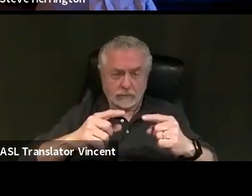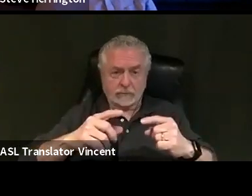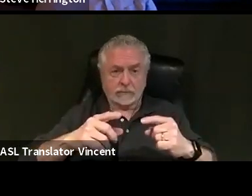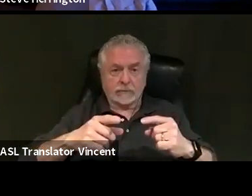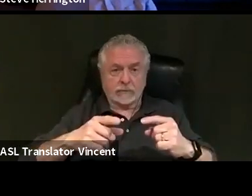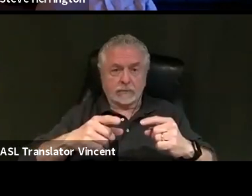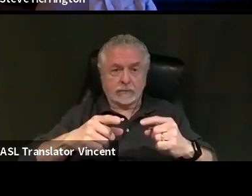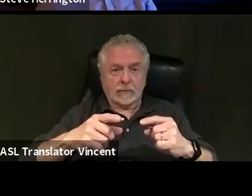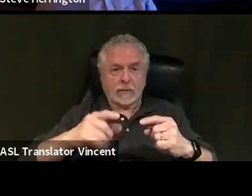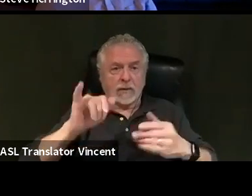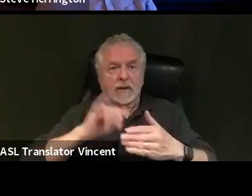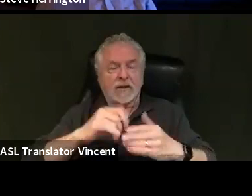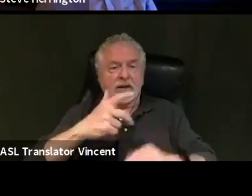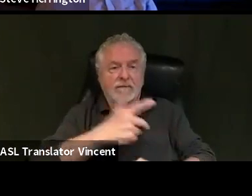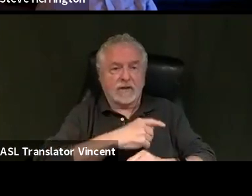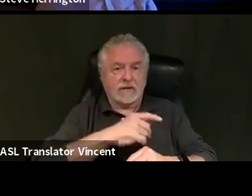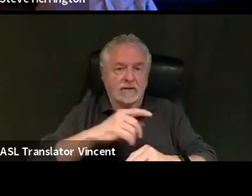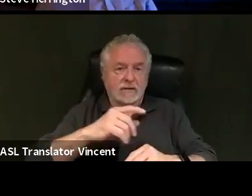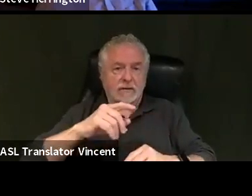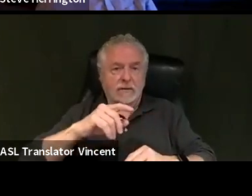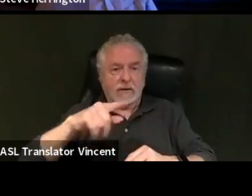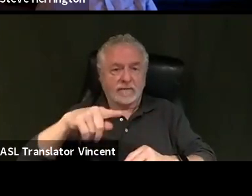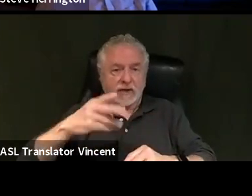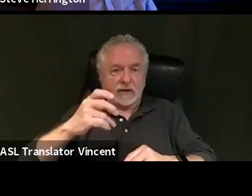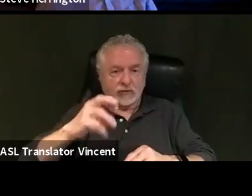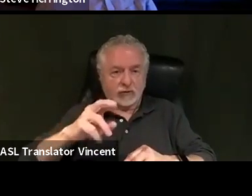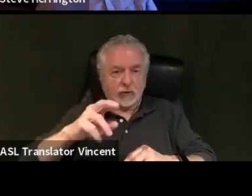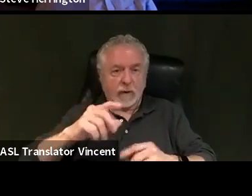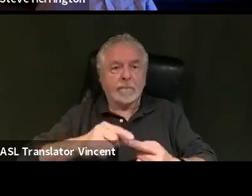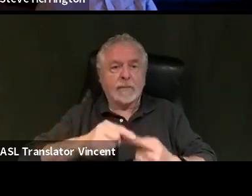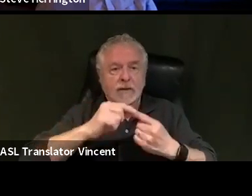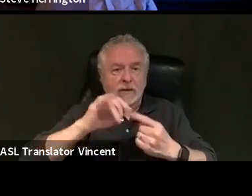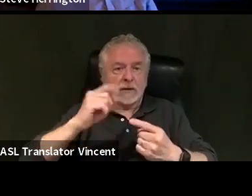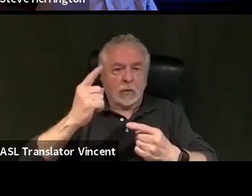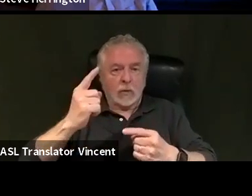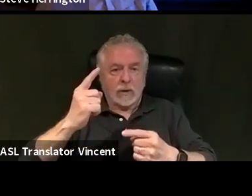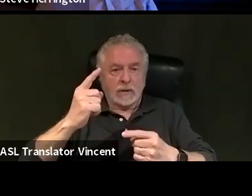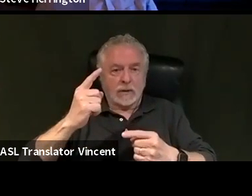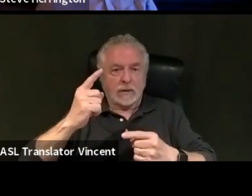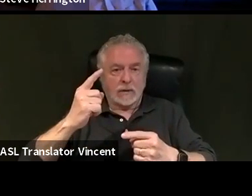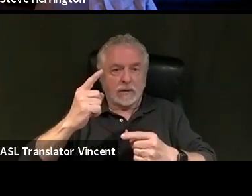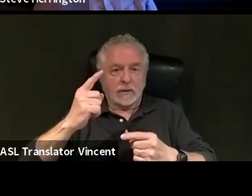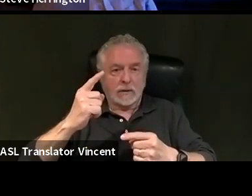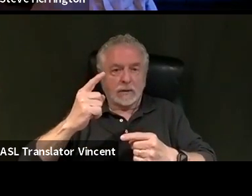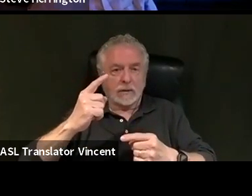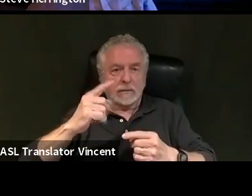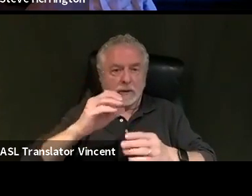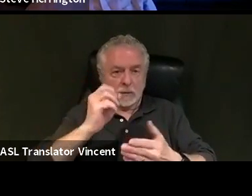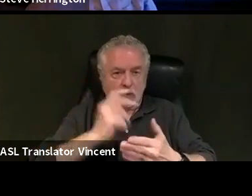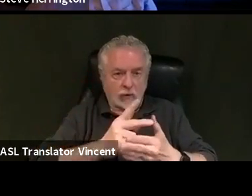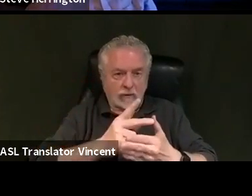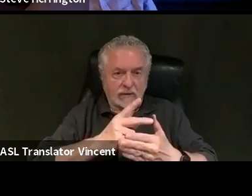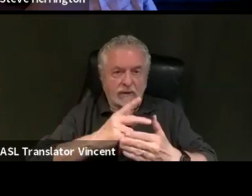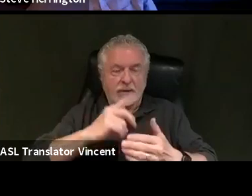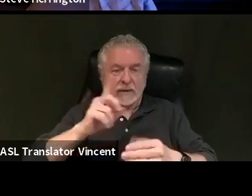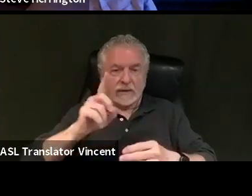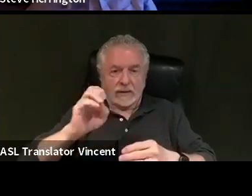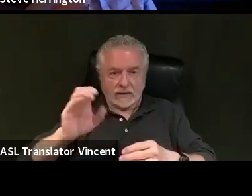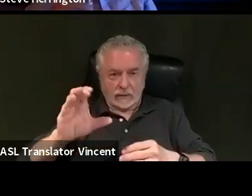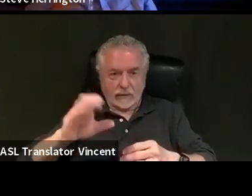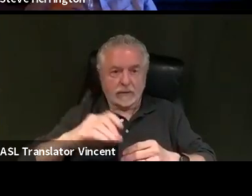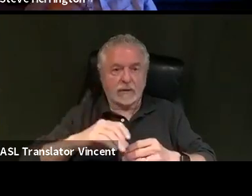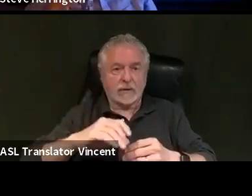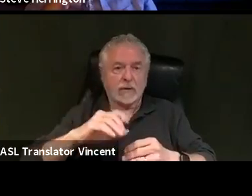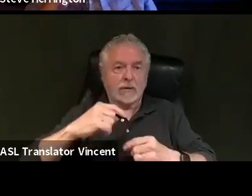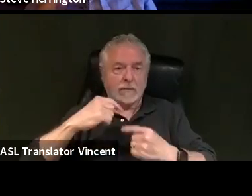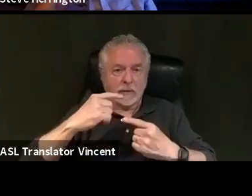of this, the vaccines of Pfizer, which in particular is the first one that had been approved back in December.